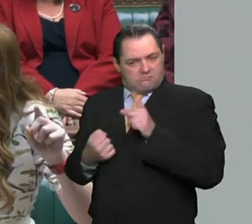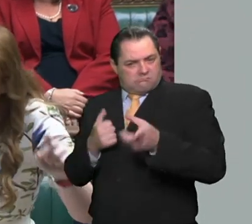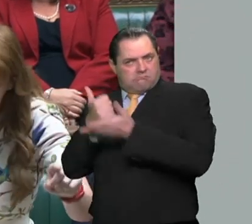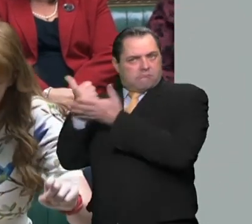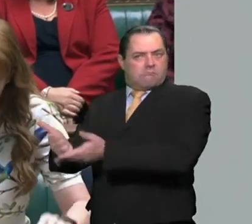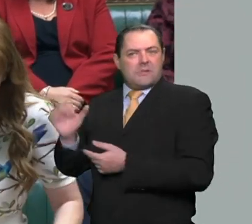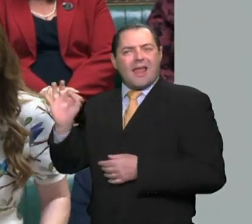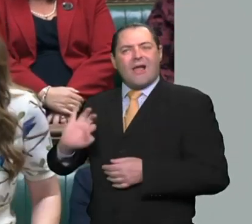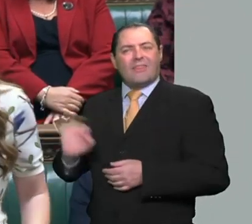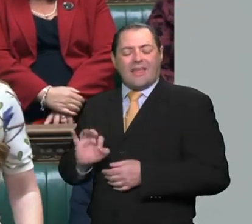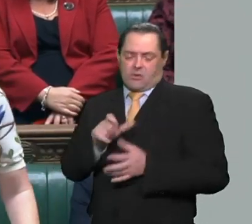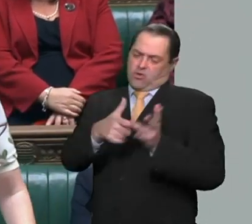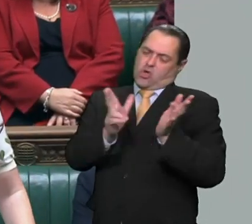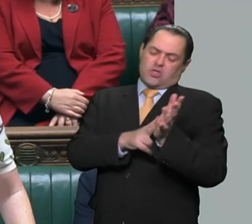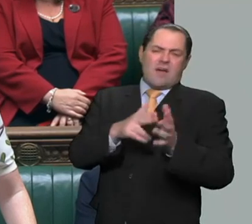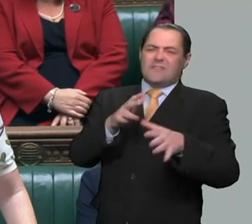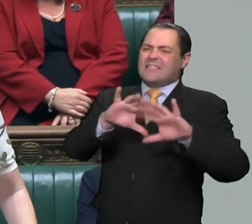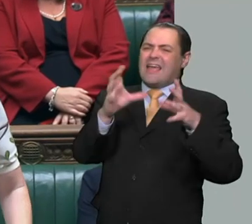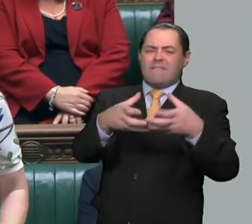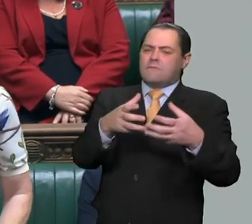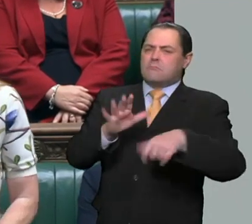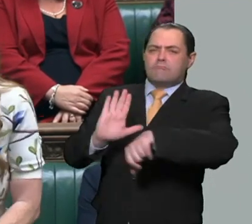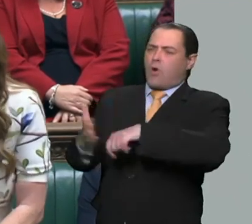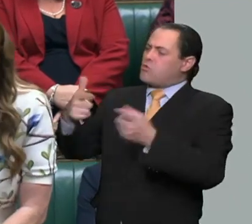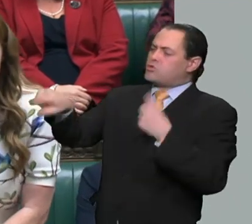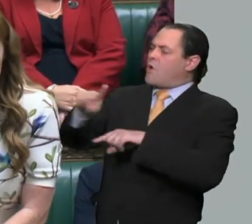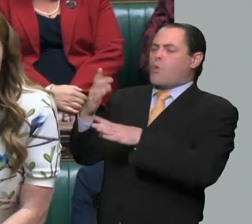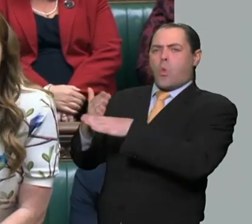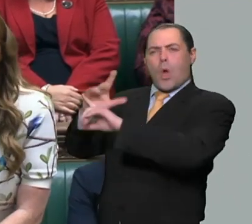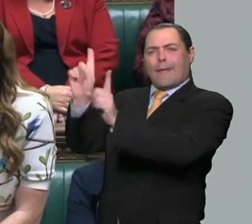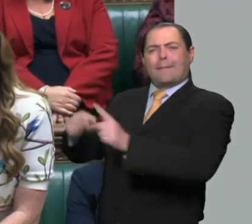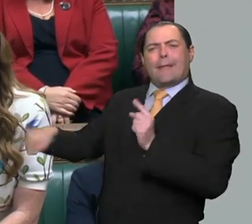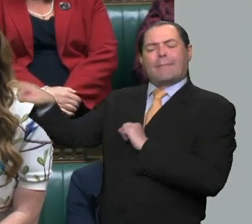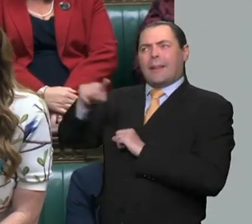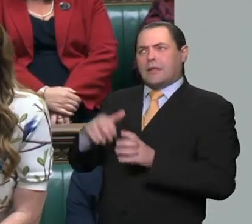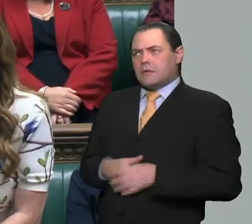a Conservative party that does not care about working people.